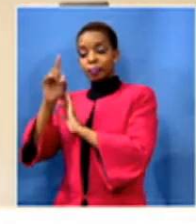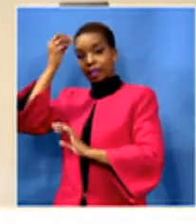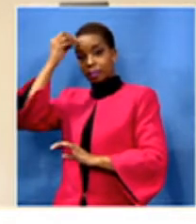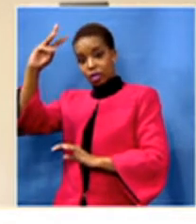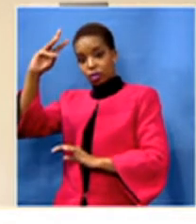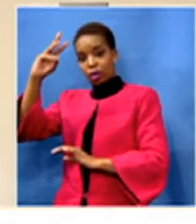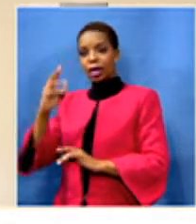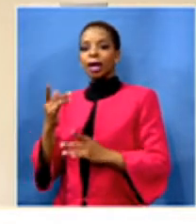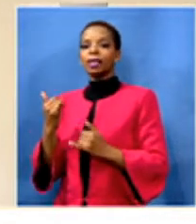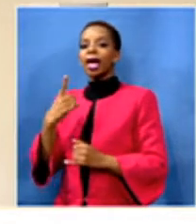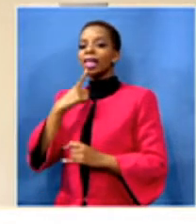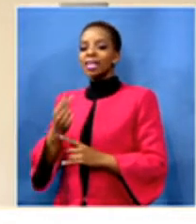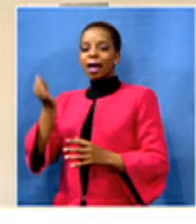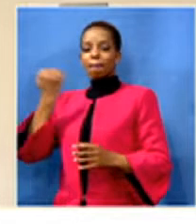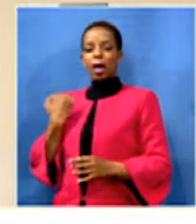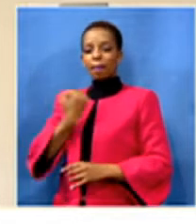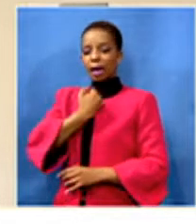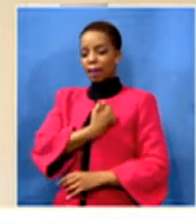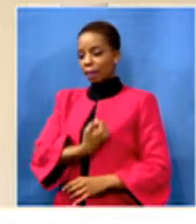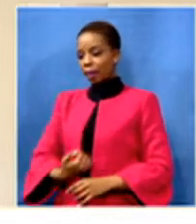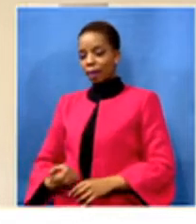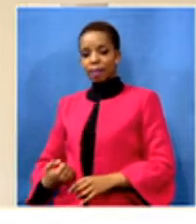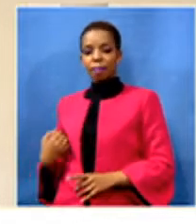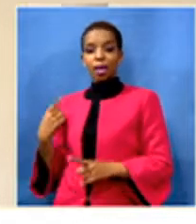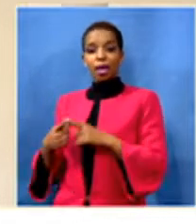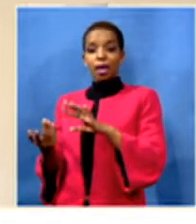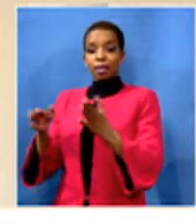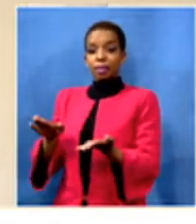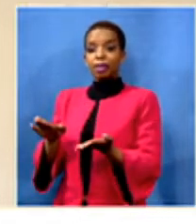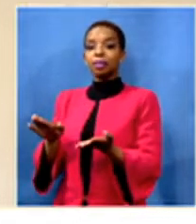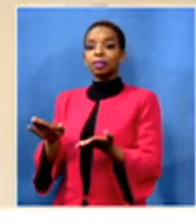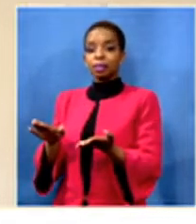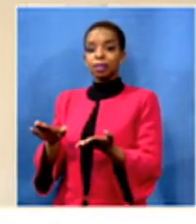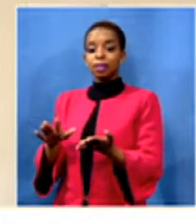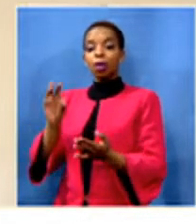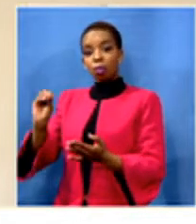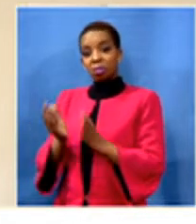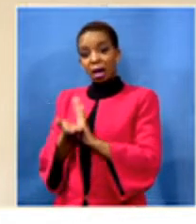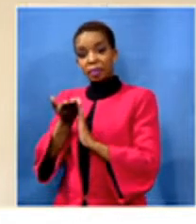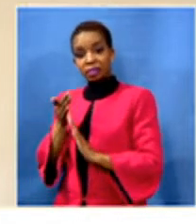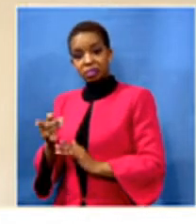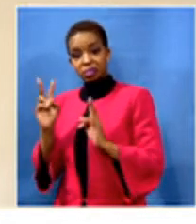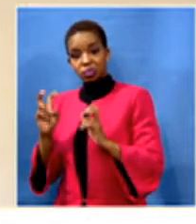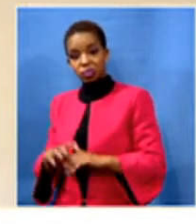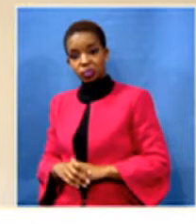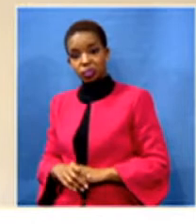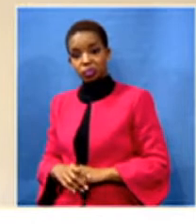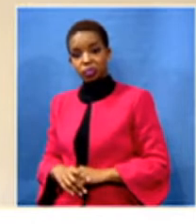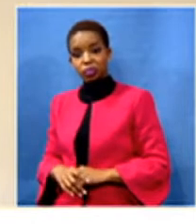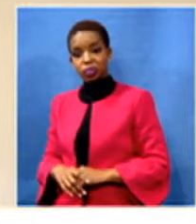was stabbed to death. This particular investigation, any updates on this?